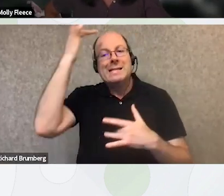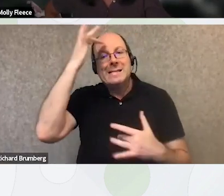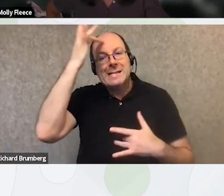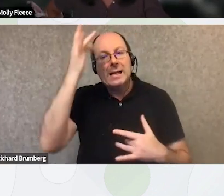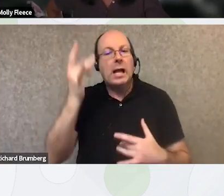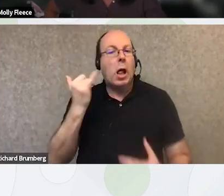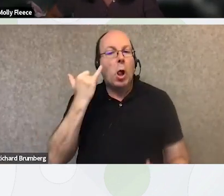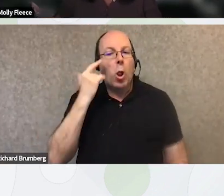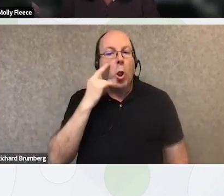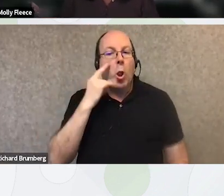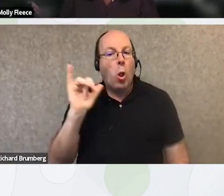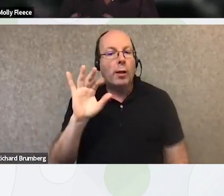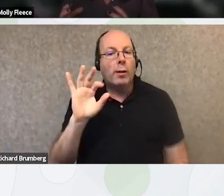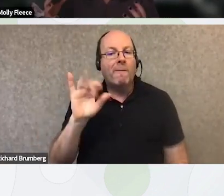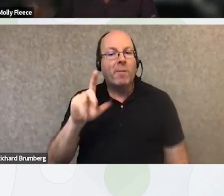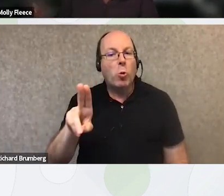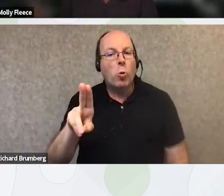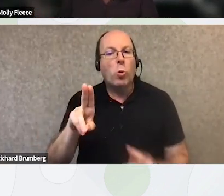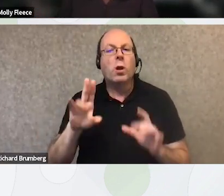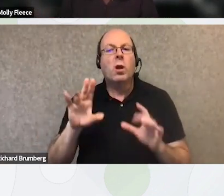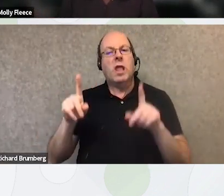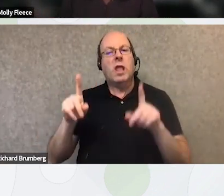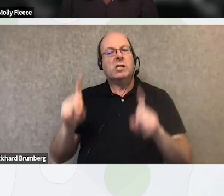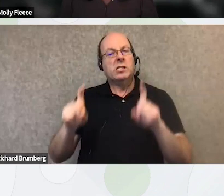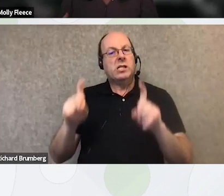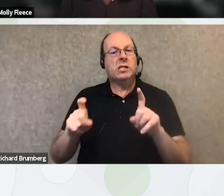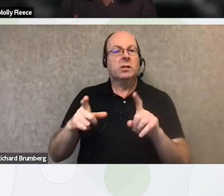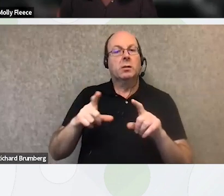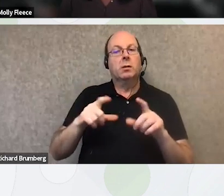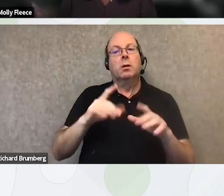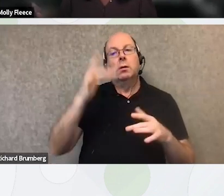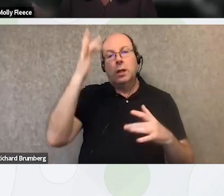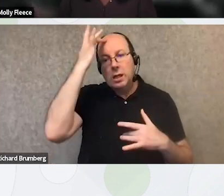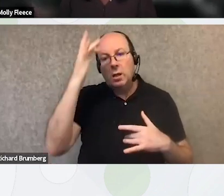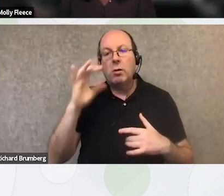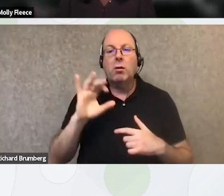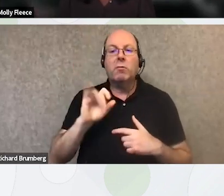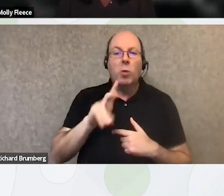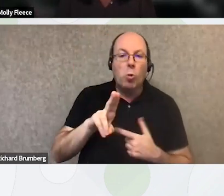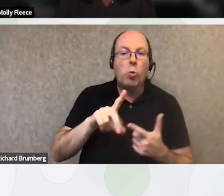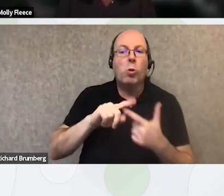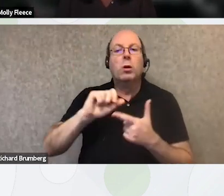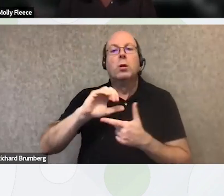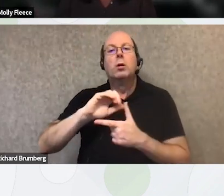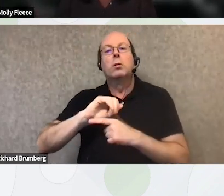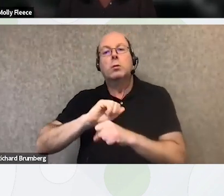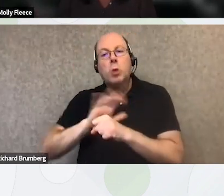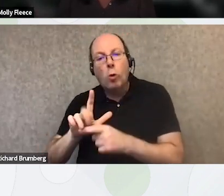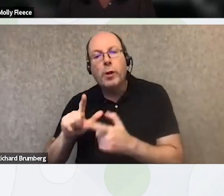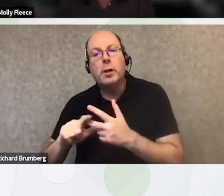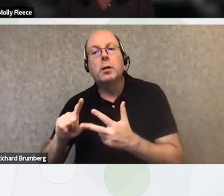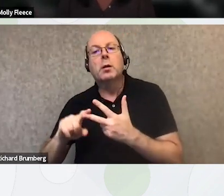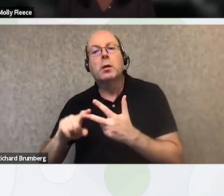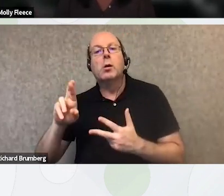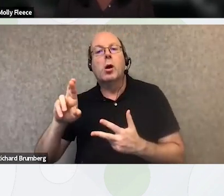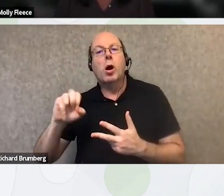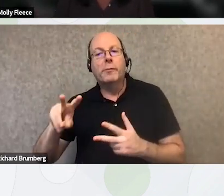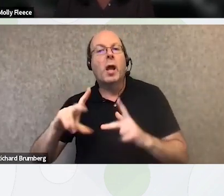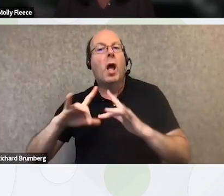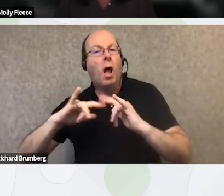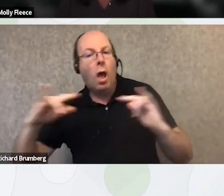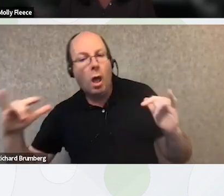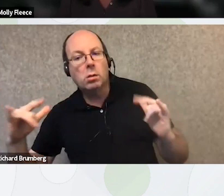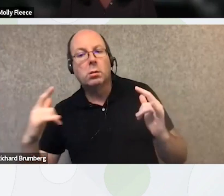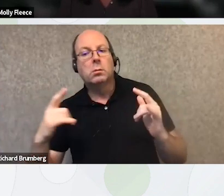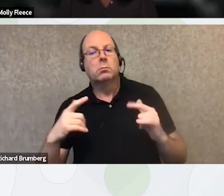so a metric that encompasses illnesses due to influenza, COVID, RSV, and other respiratory viruses that are circulating